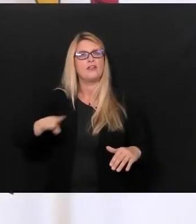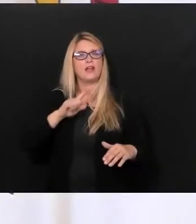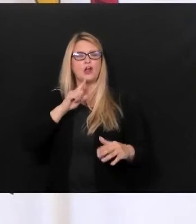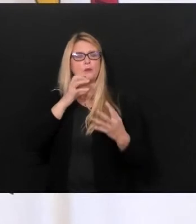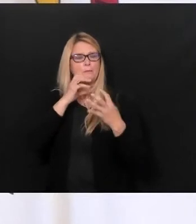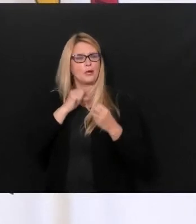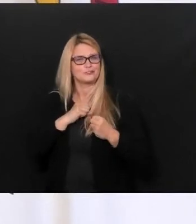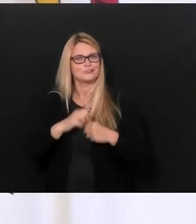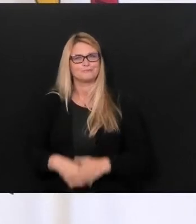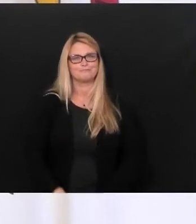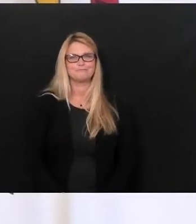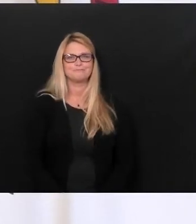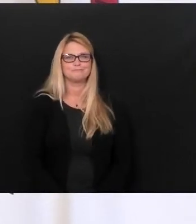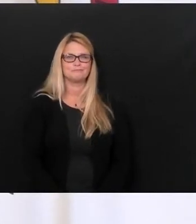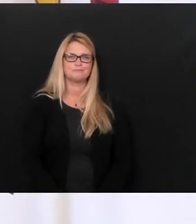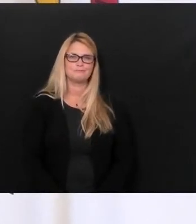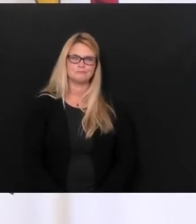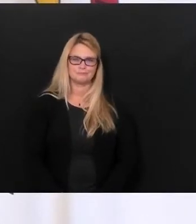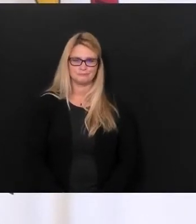ones.